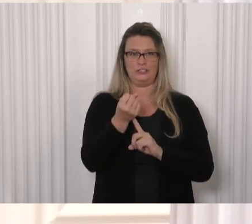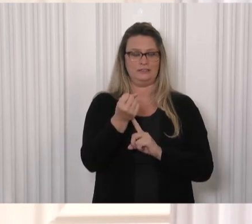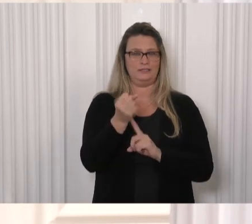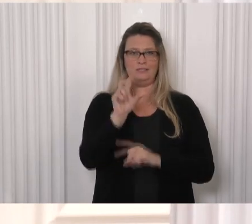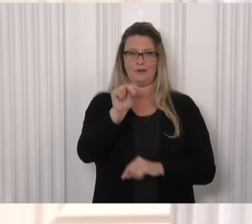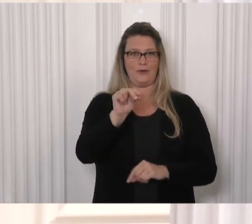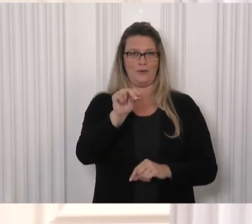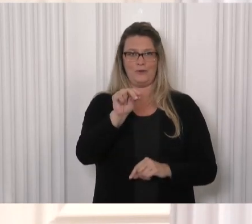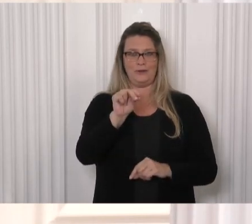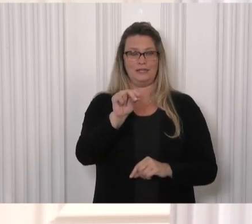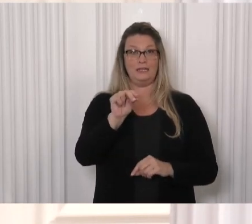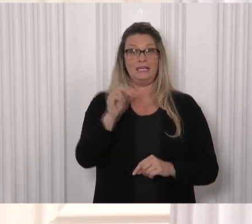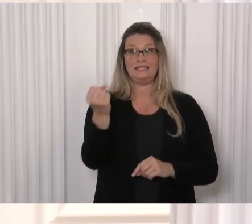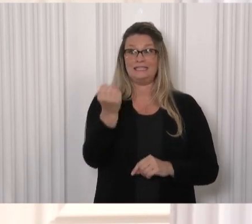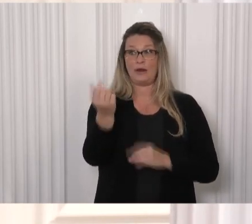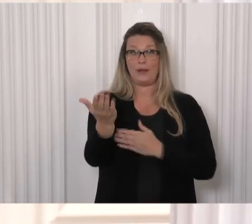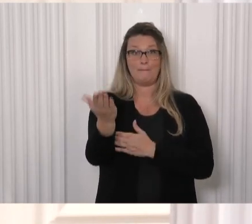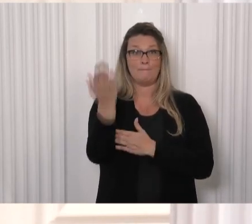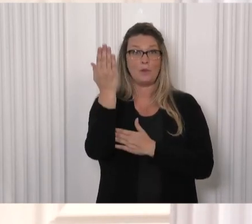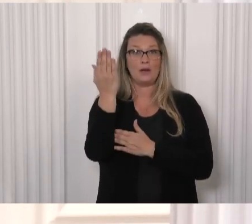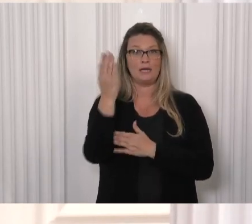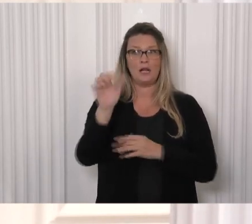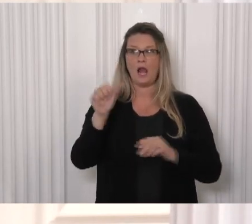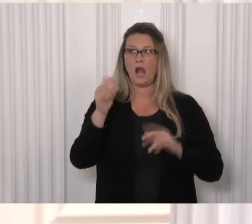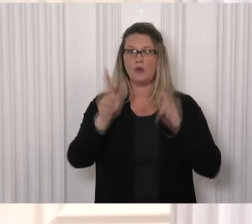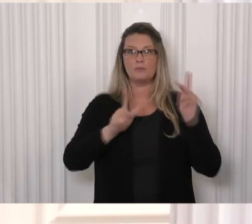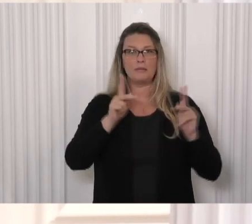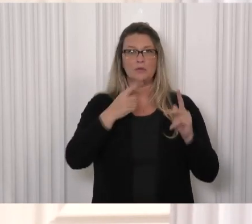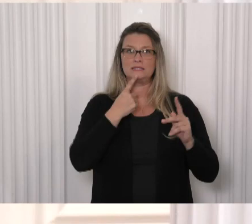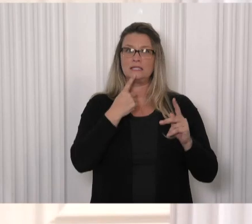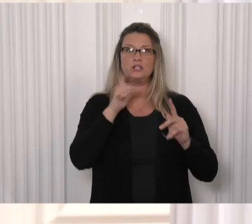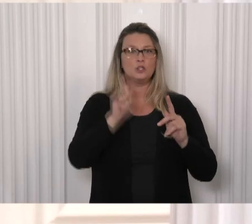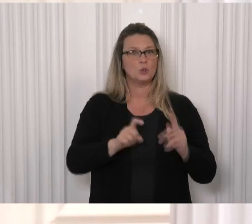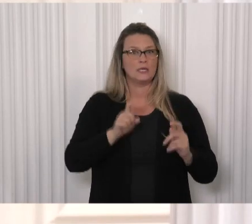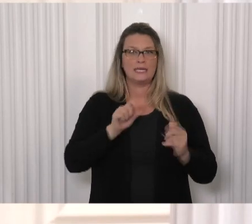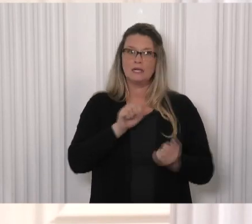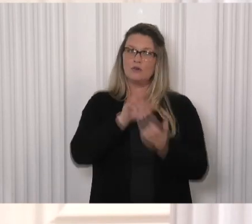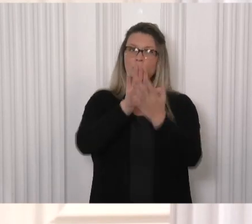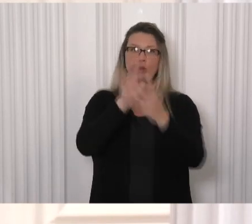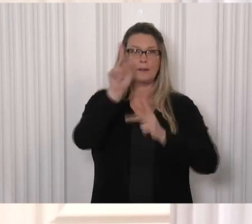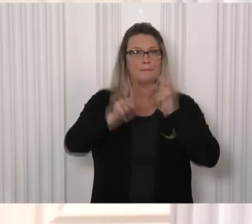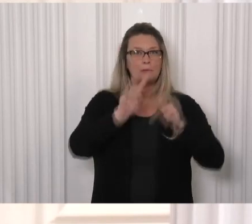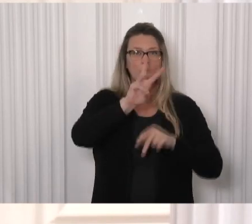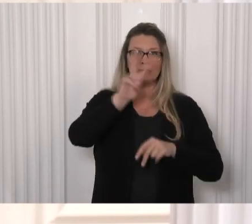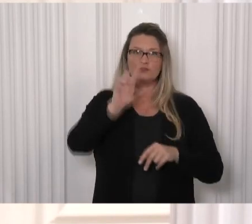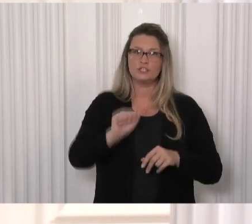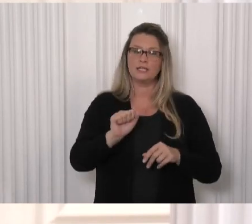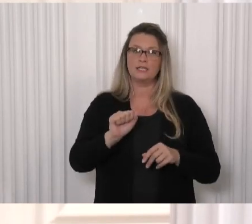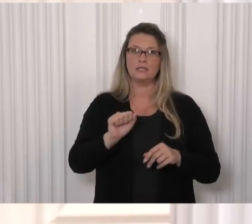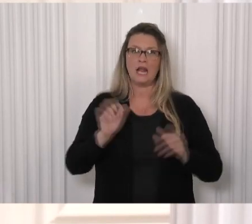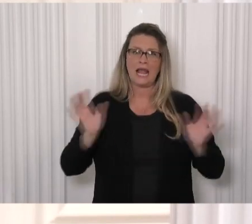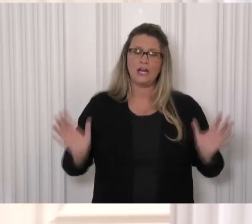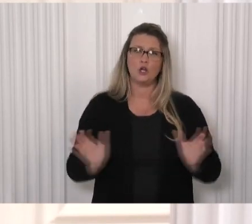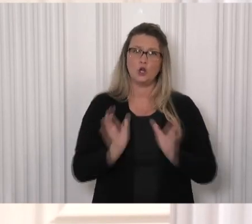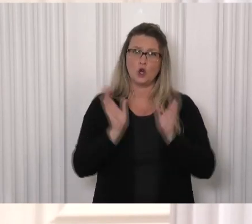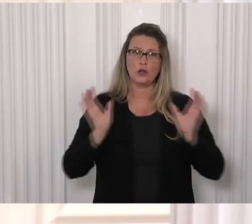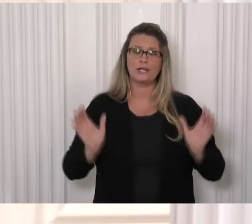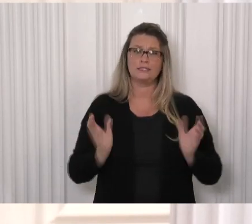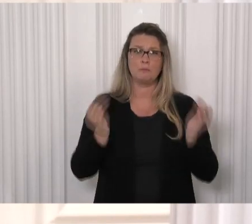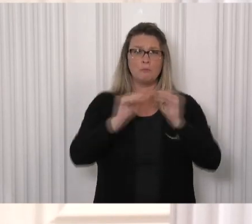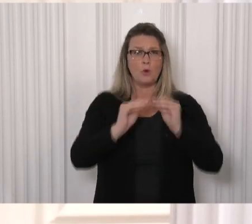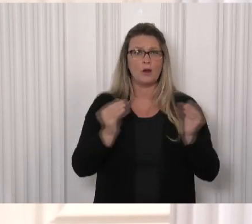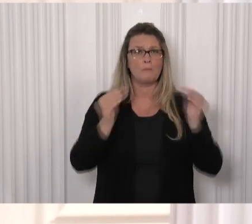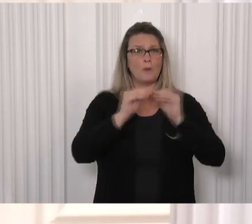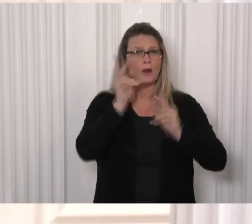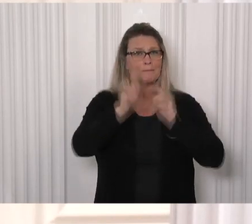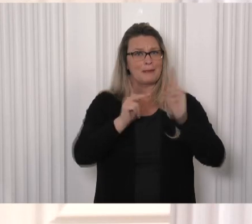morning, when others called and said, you've got to go in front of the people and just talk from the standpoint of encouraging more and more and more people